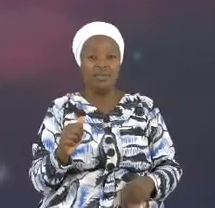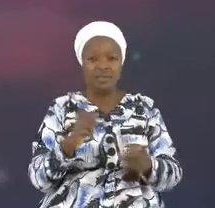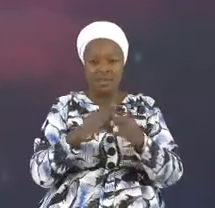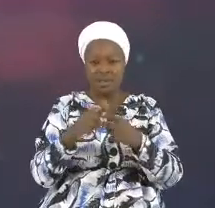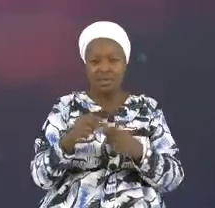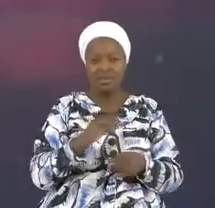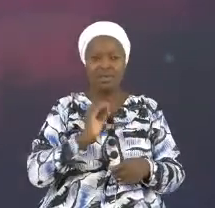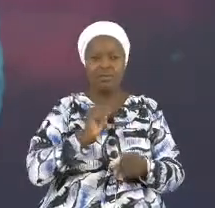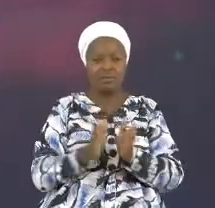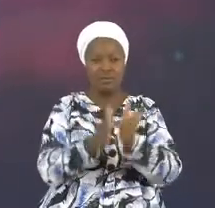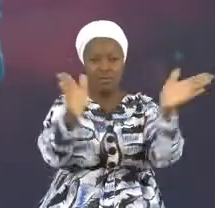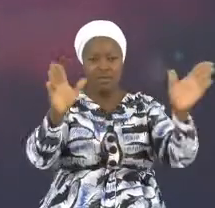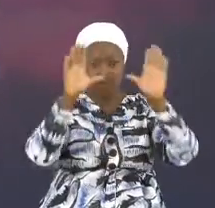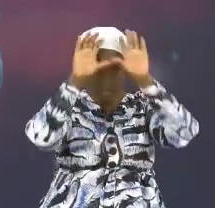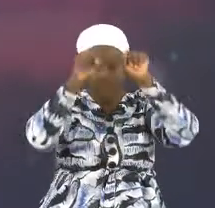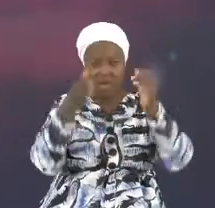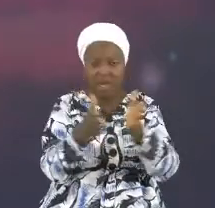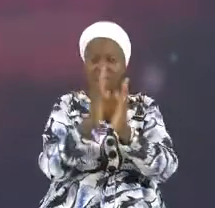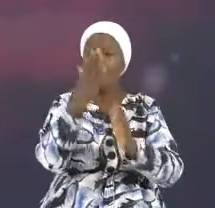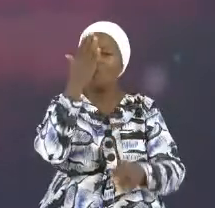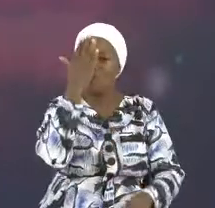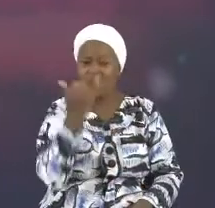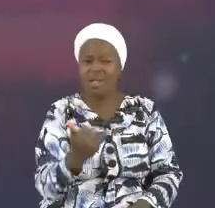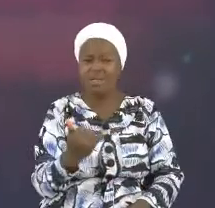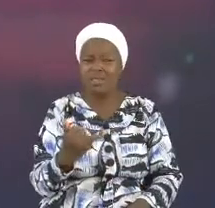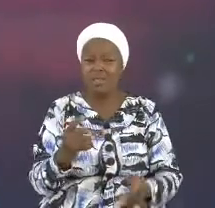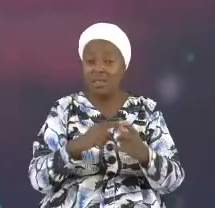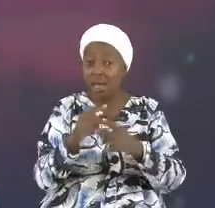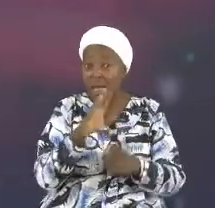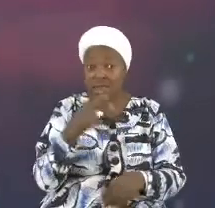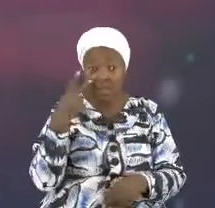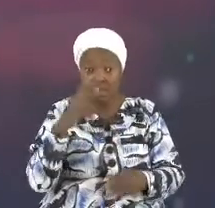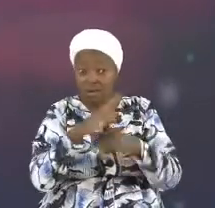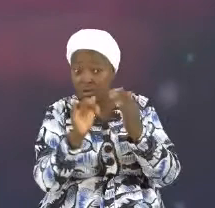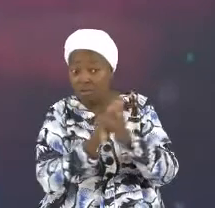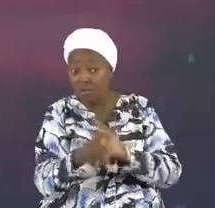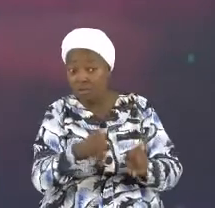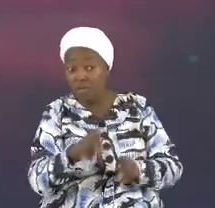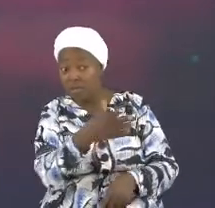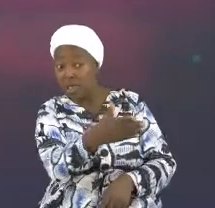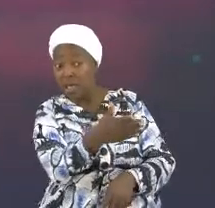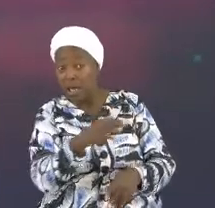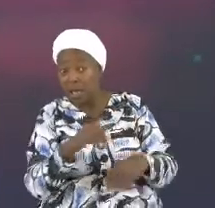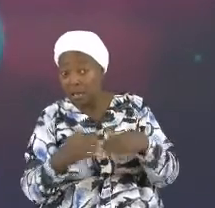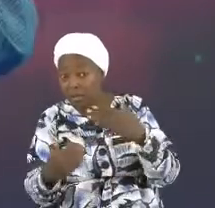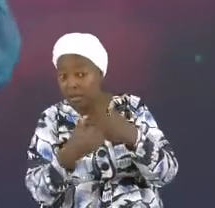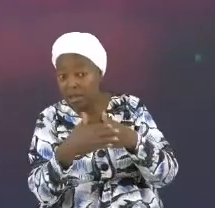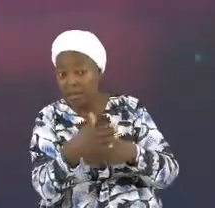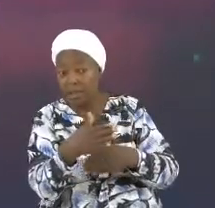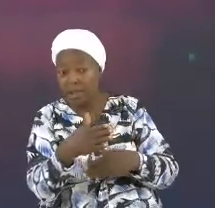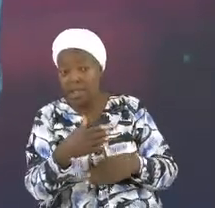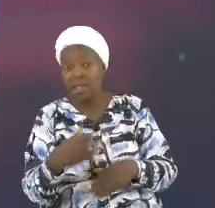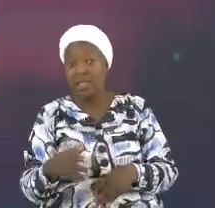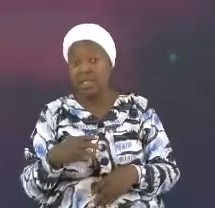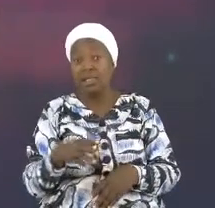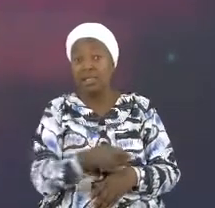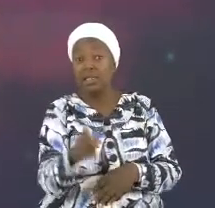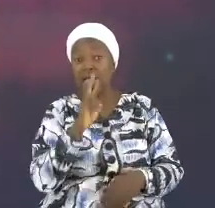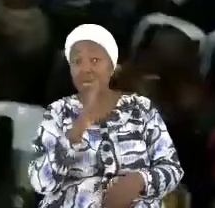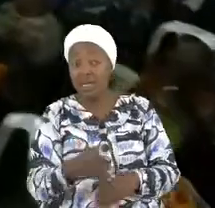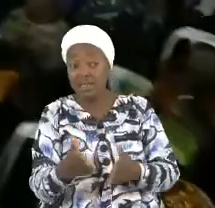He said, look at those people there at the back. They are there for